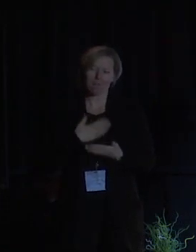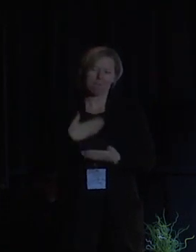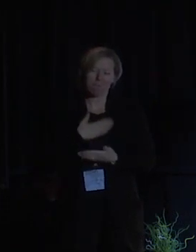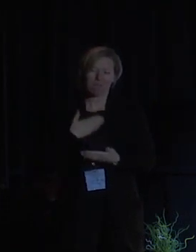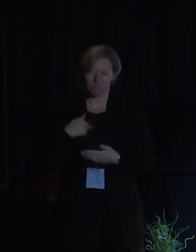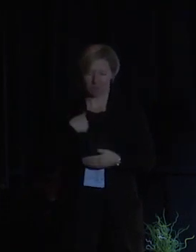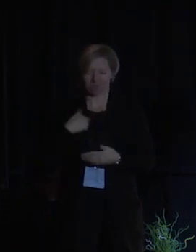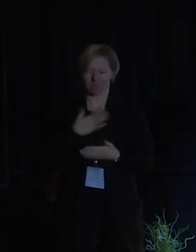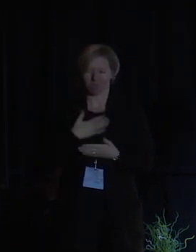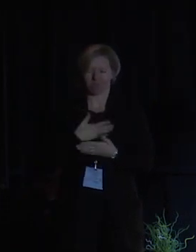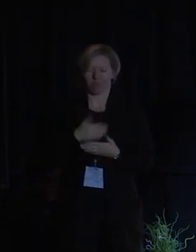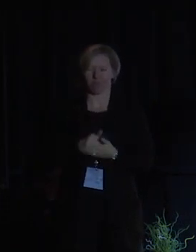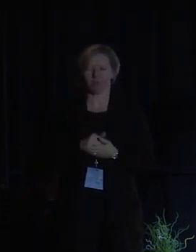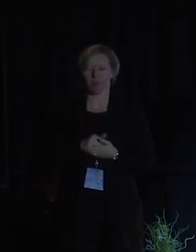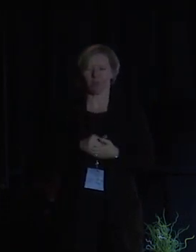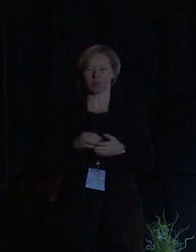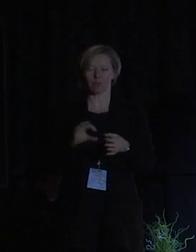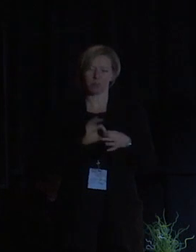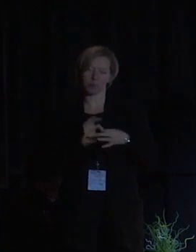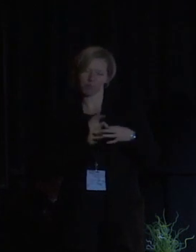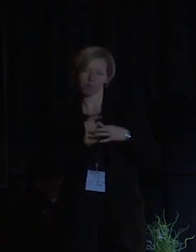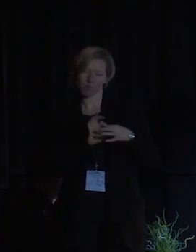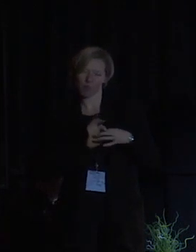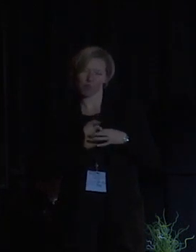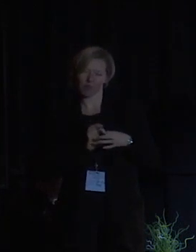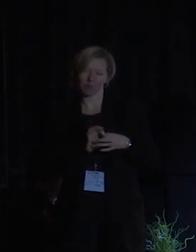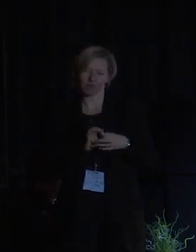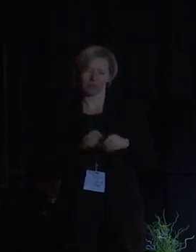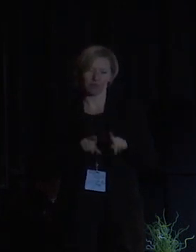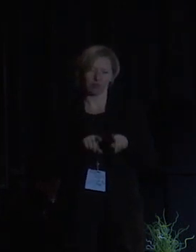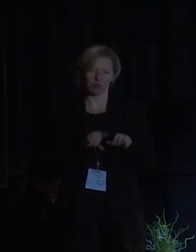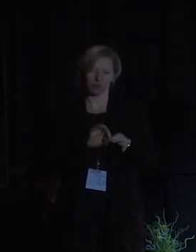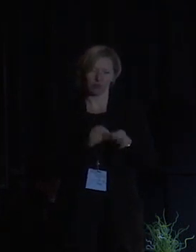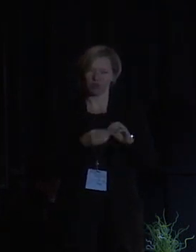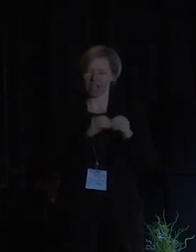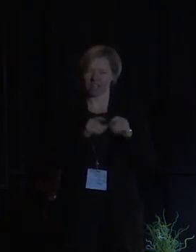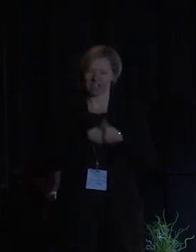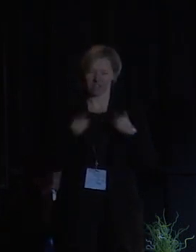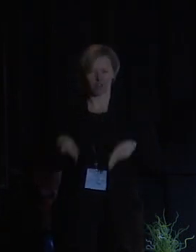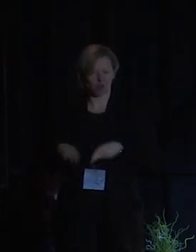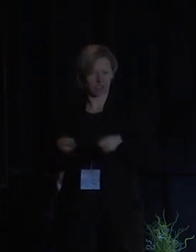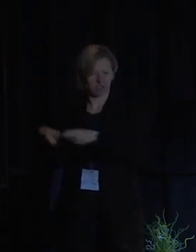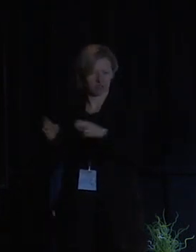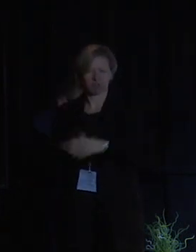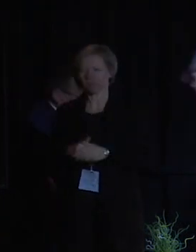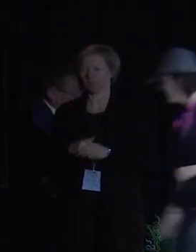really interested in working with other groups to produce their own courses, if that's something that's interesting to people.